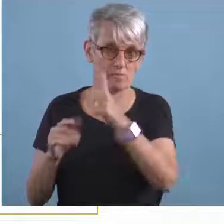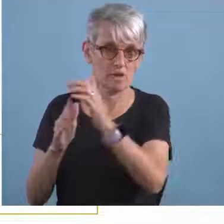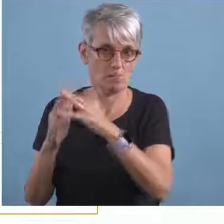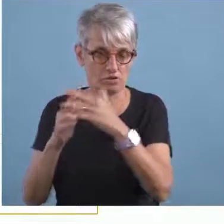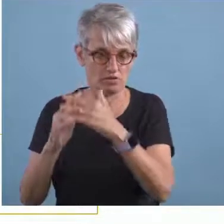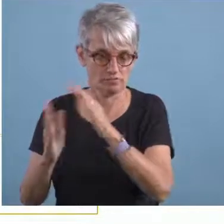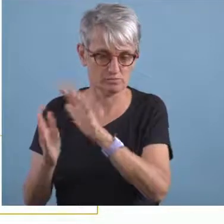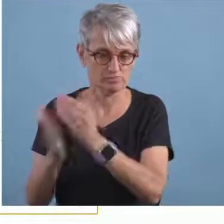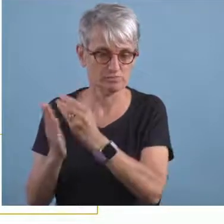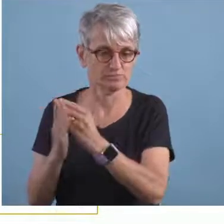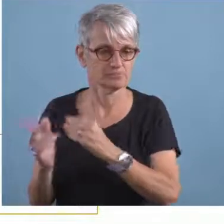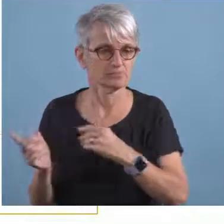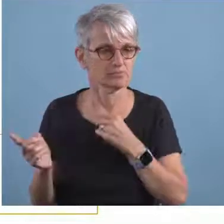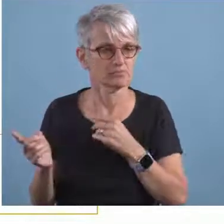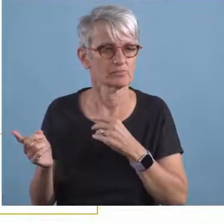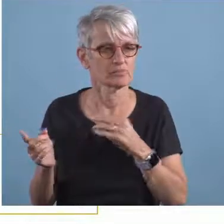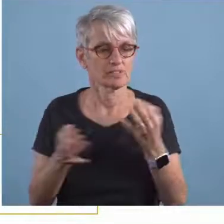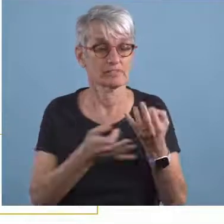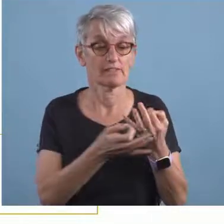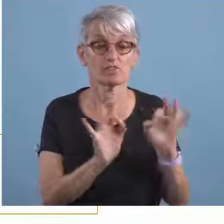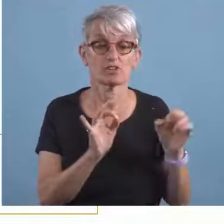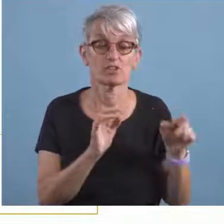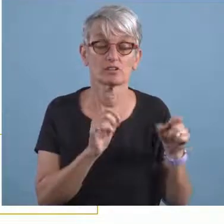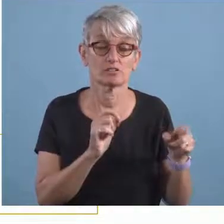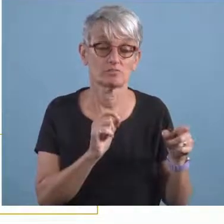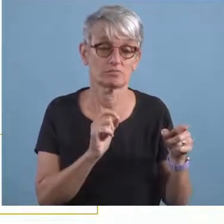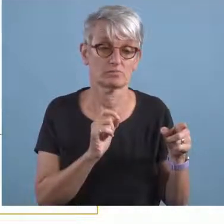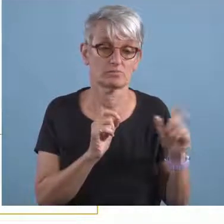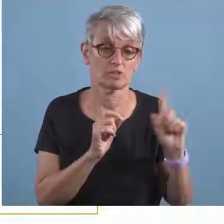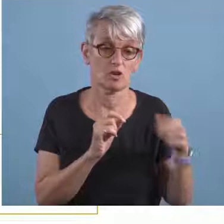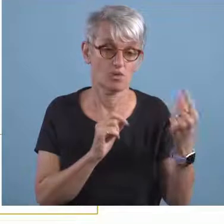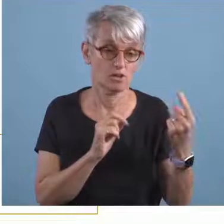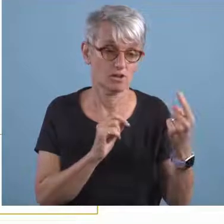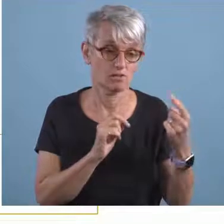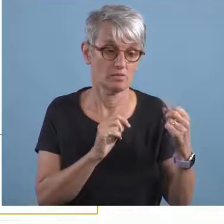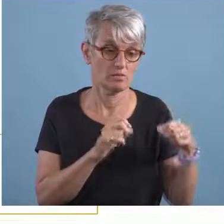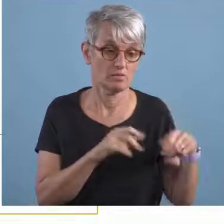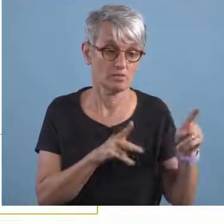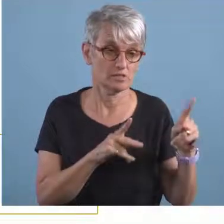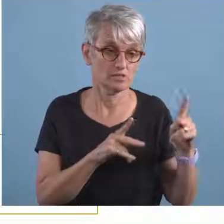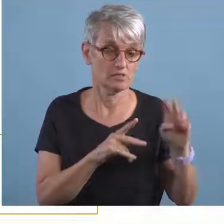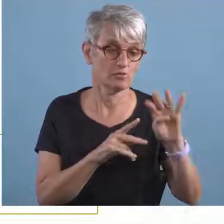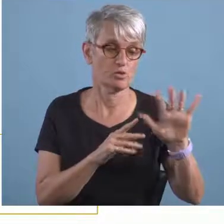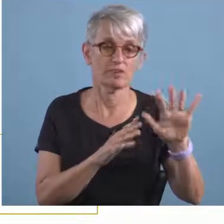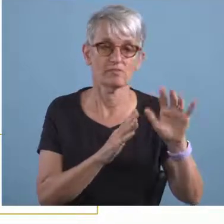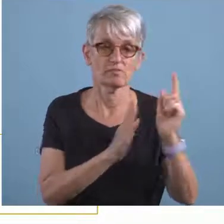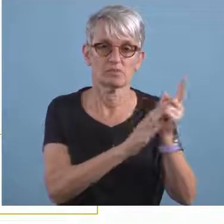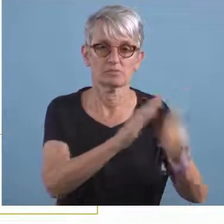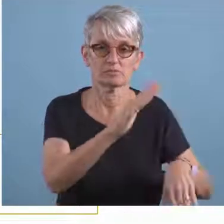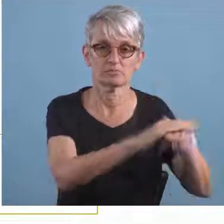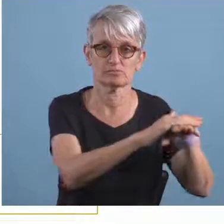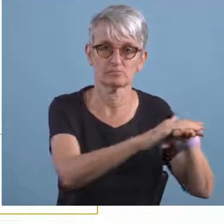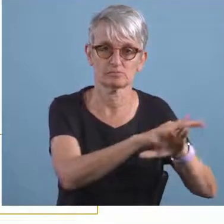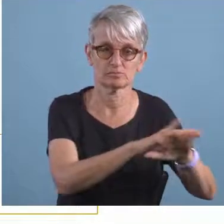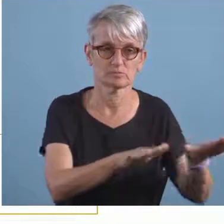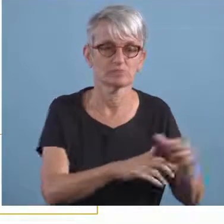Is that the free version only allows you a 45 minute session, and then